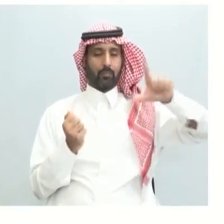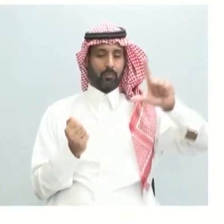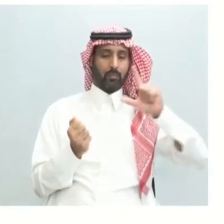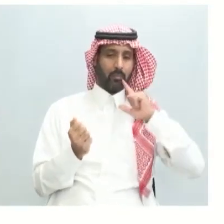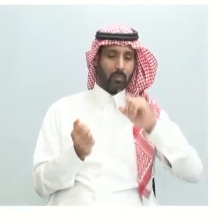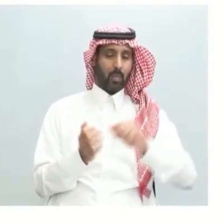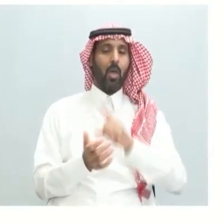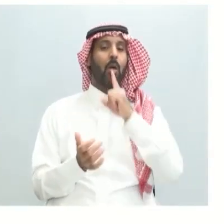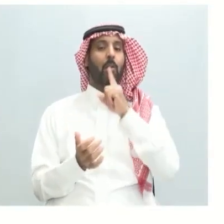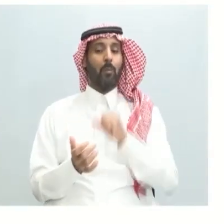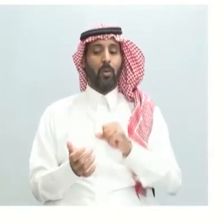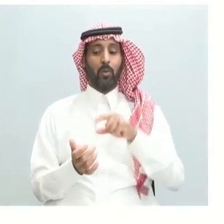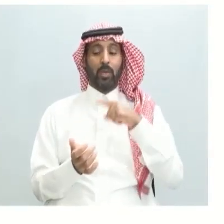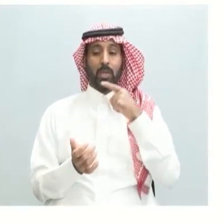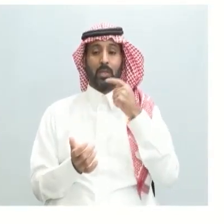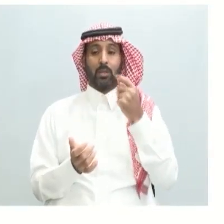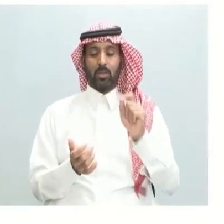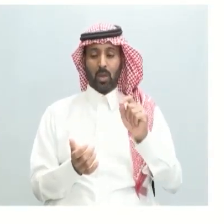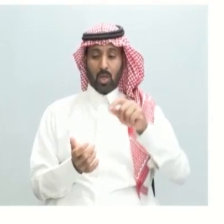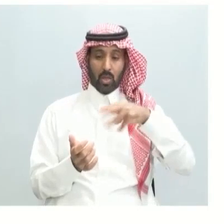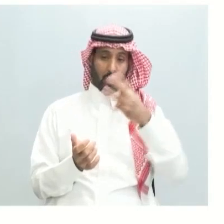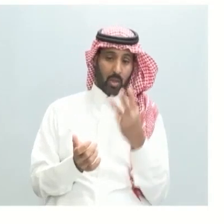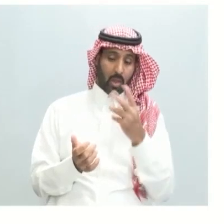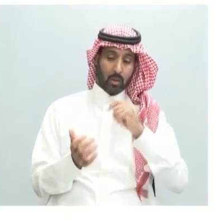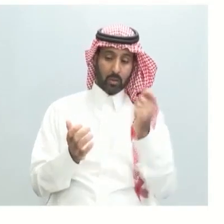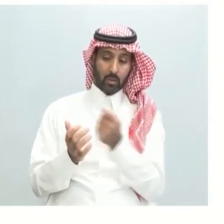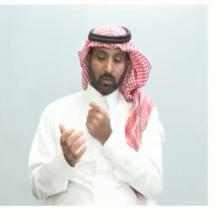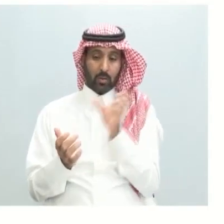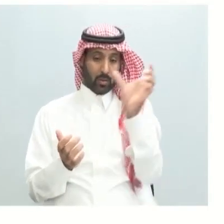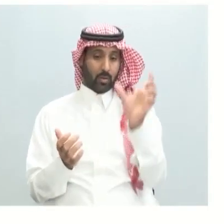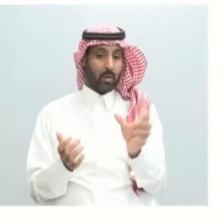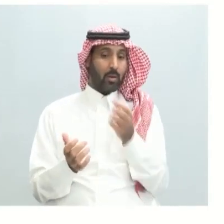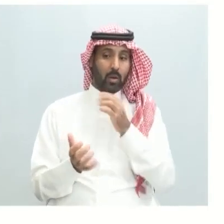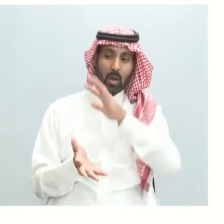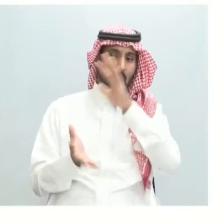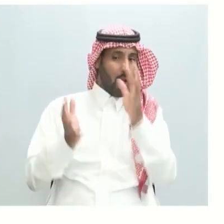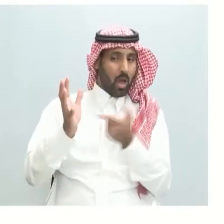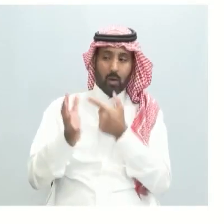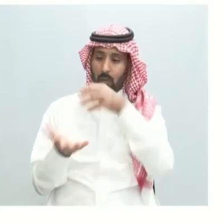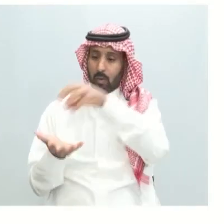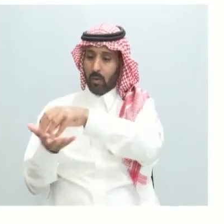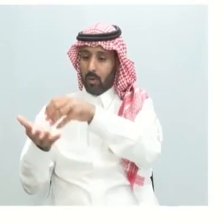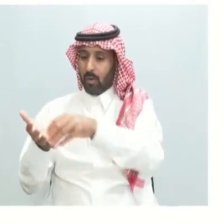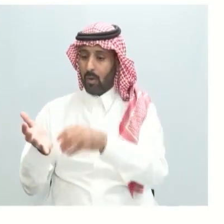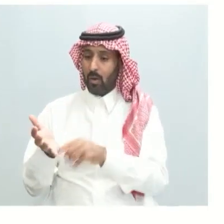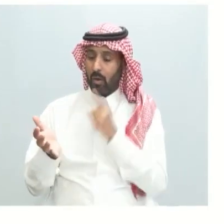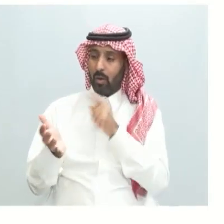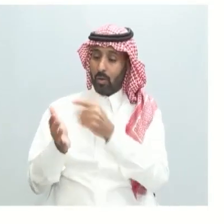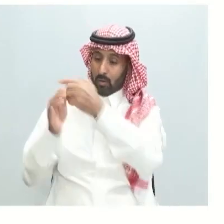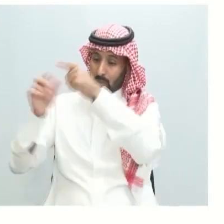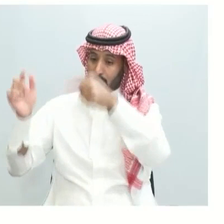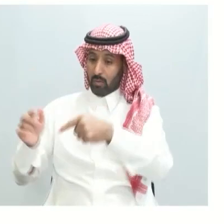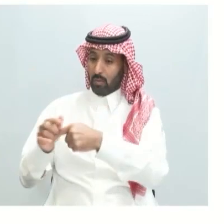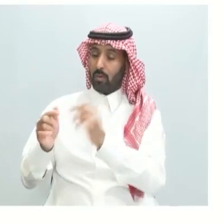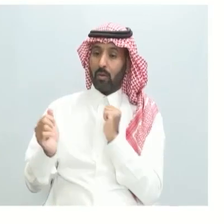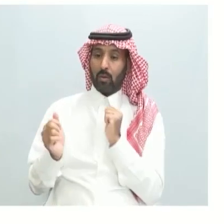page 103, write as many words as you can to describe each part of the building